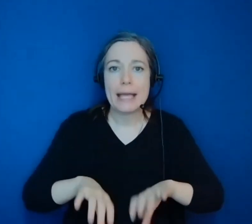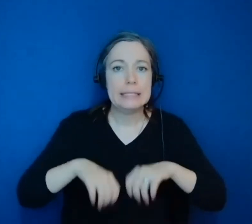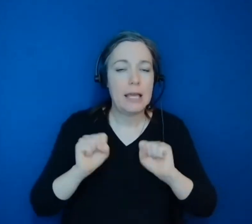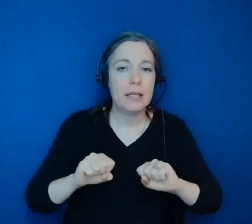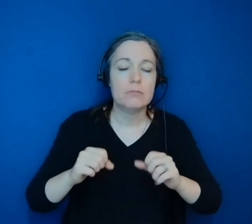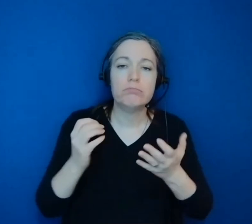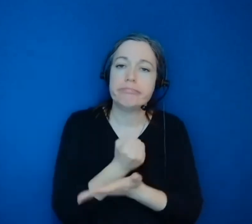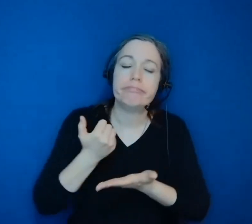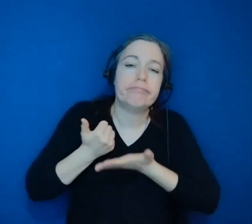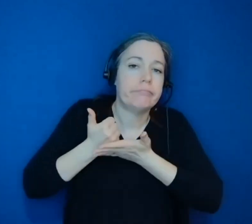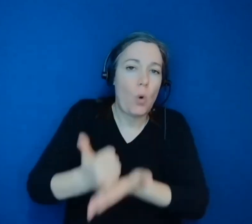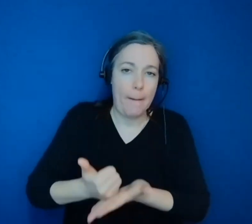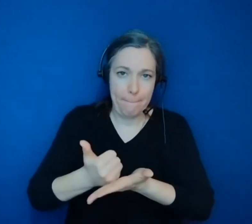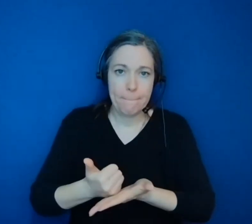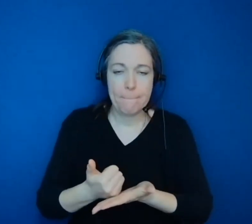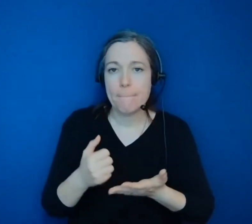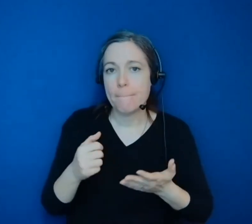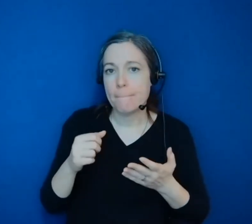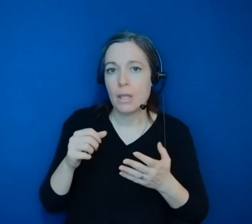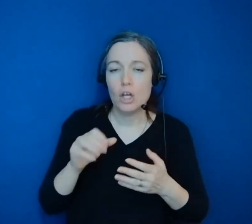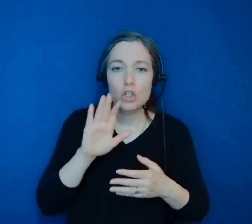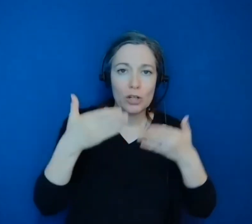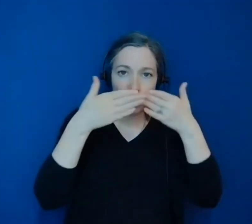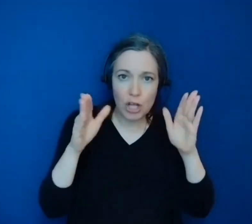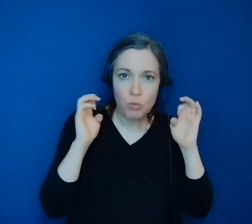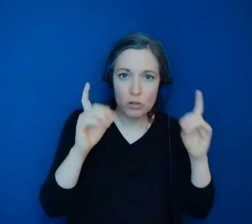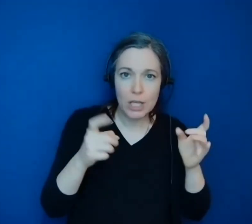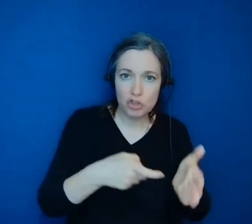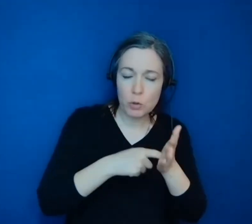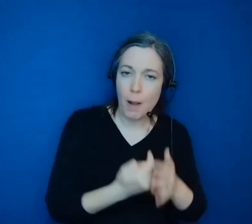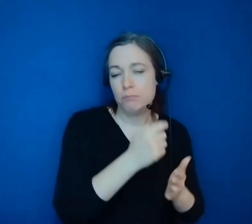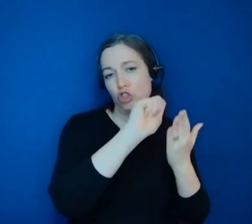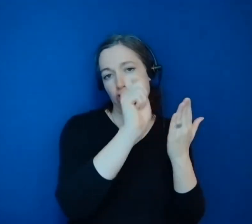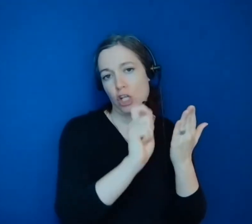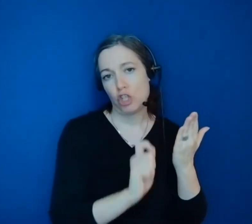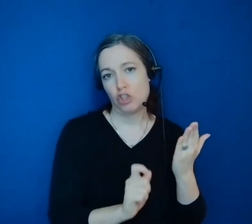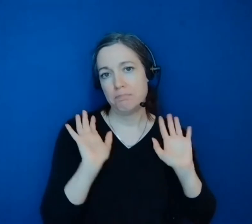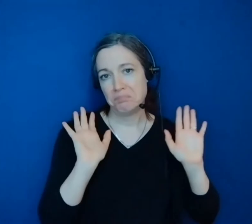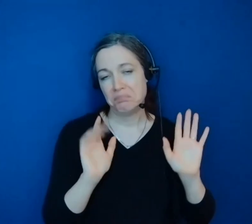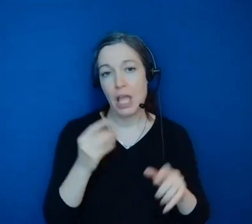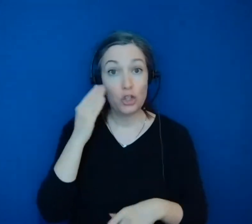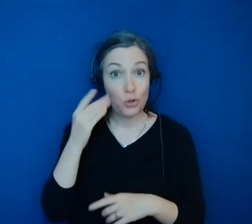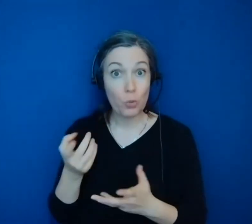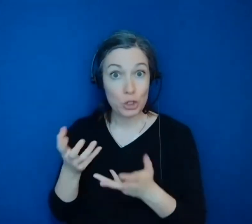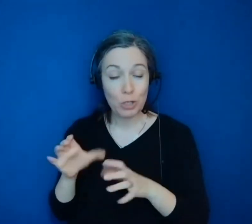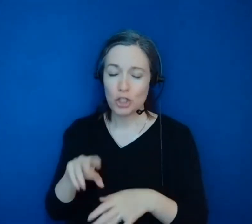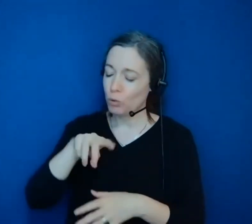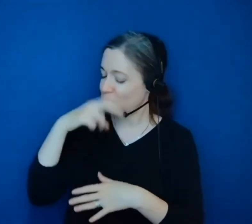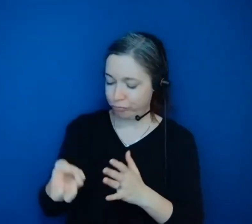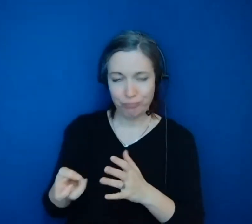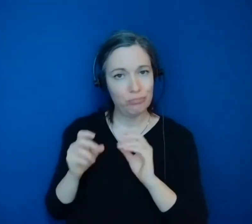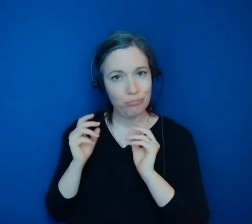helpful because then you could get your gen eds out of the way. And if you know what you want to do, you can jump right into that. If you don't know what you want to do,